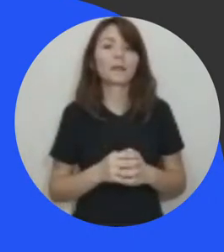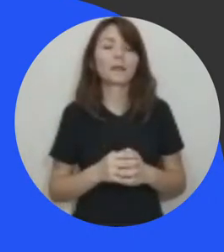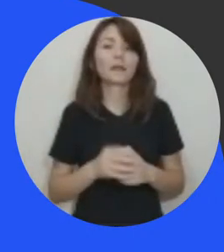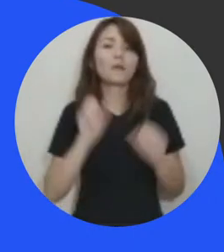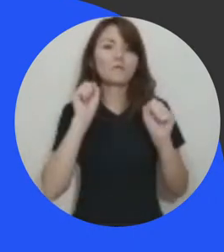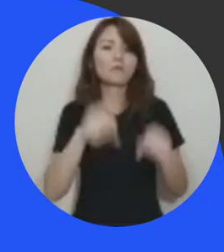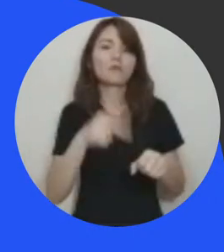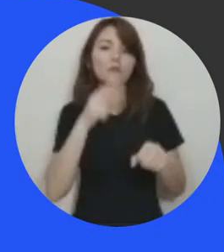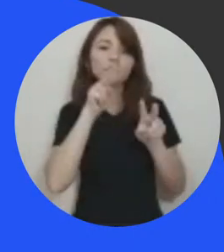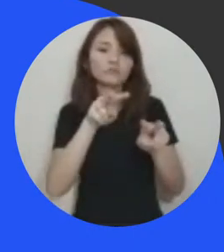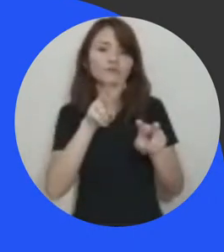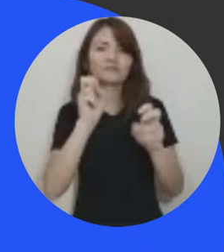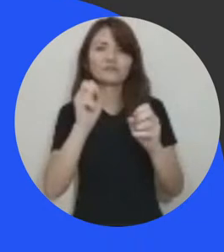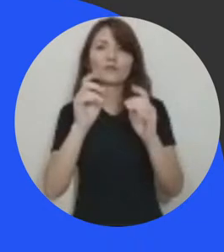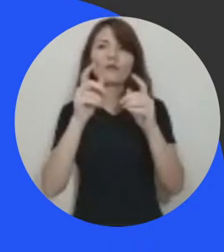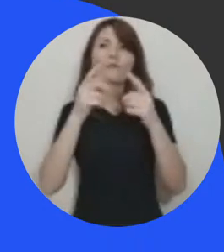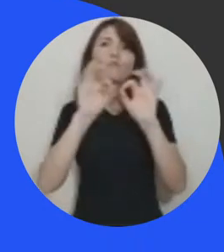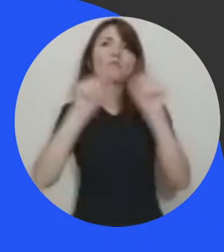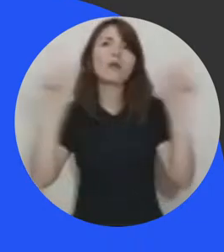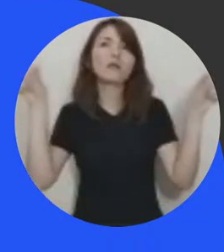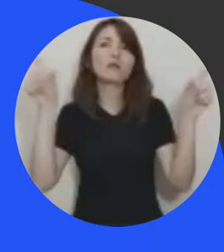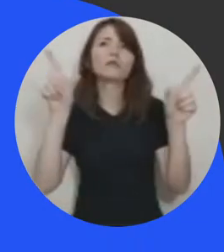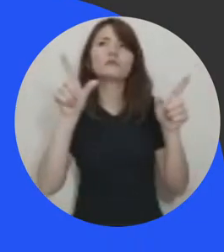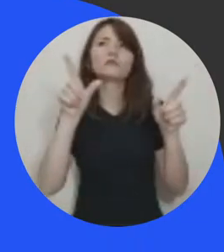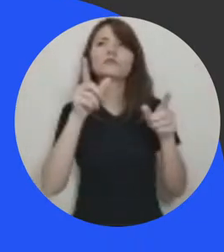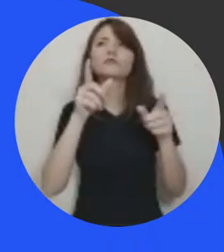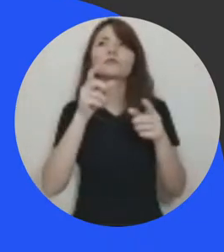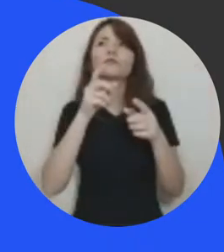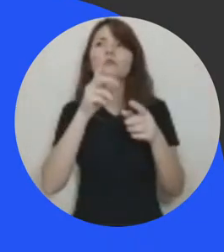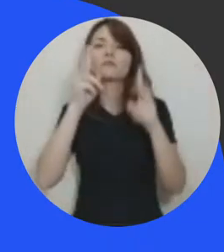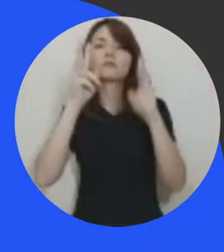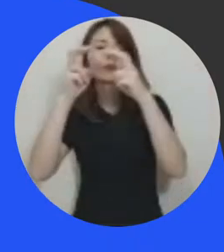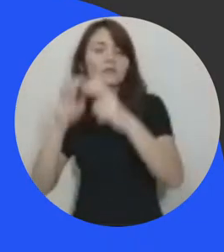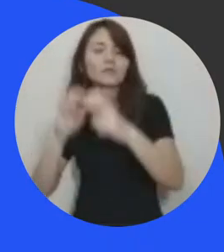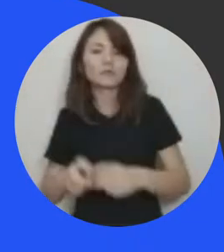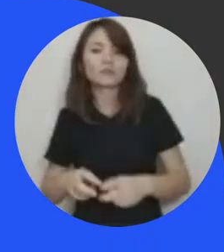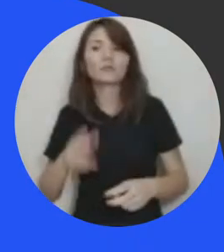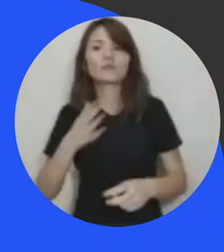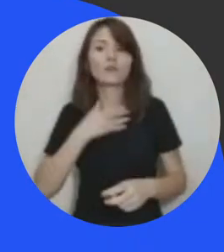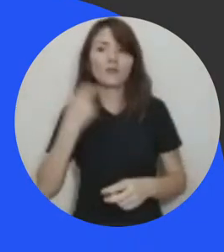to date, just in the UK, we've sequenced over 85,000